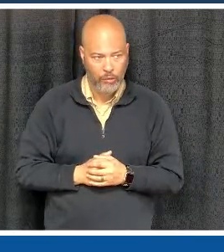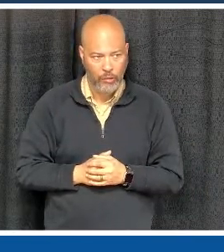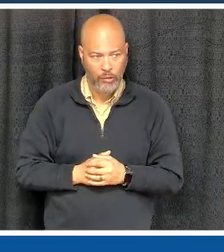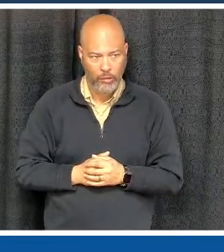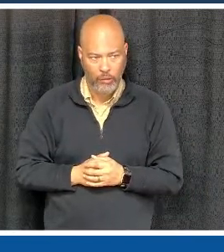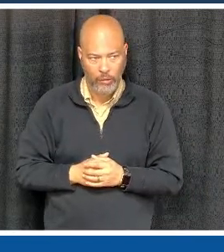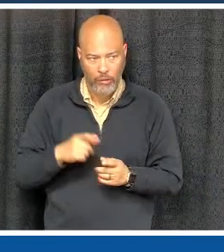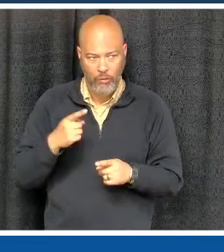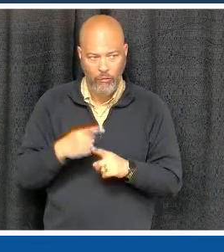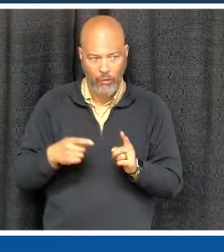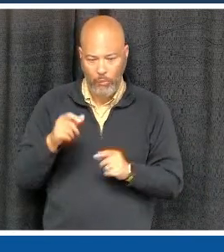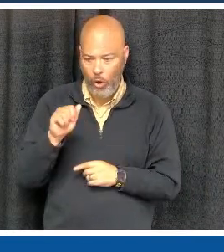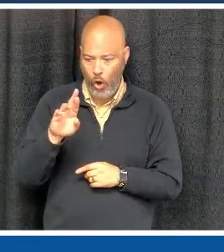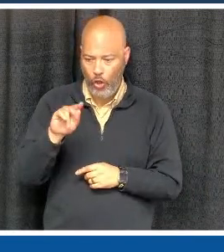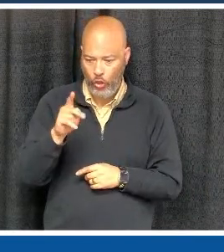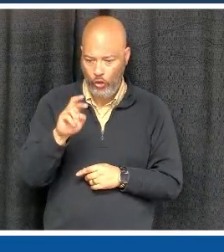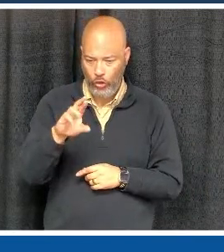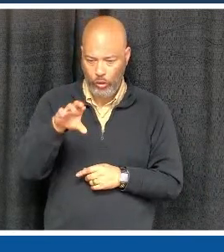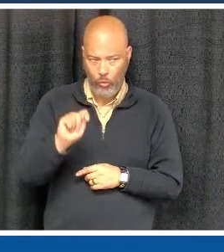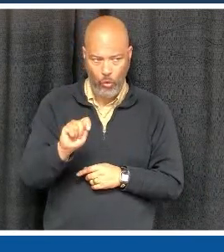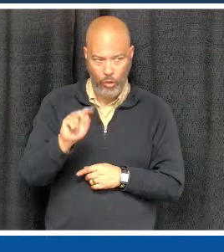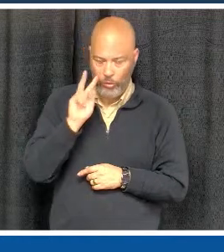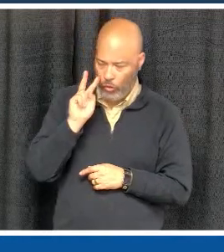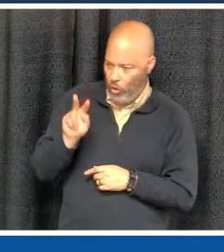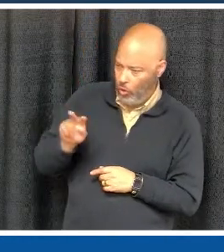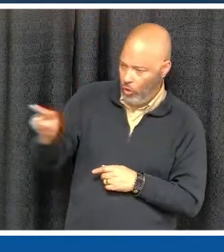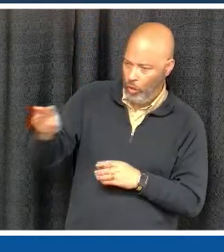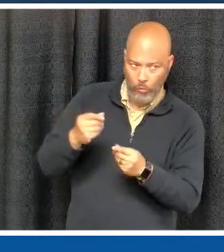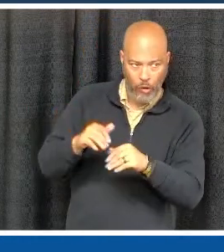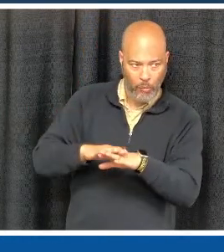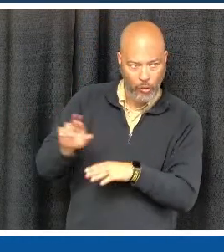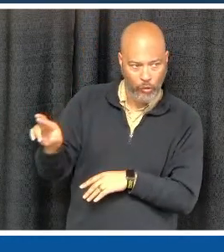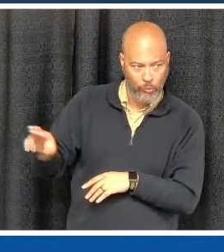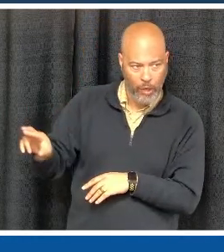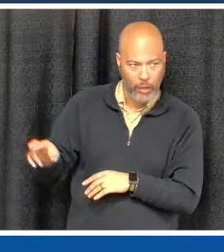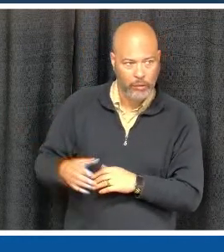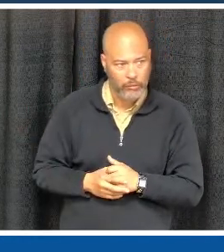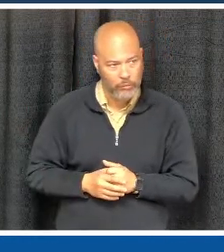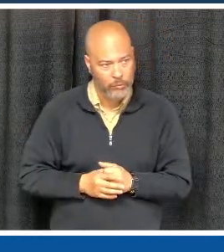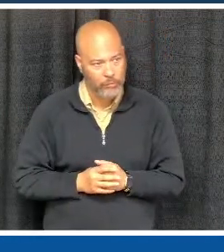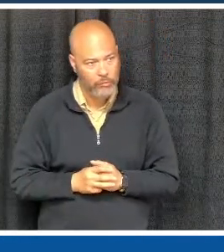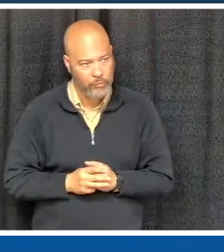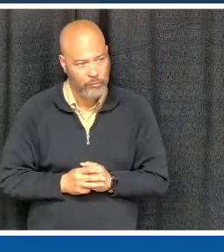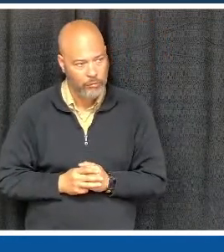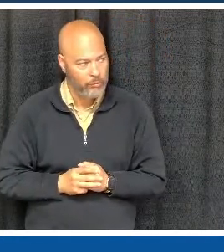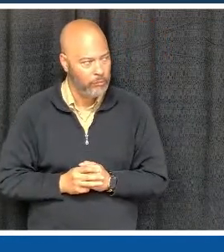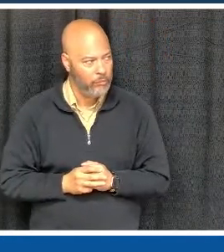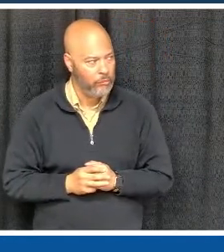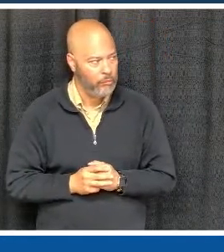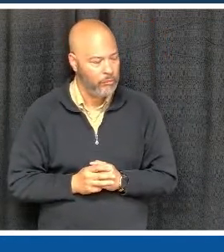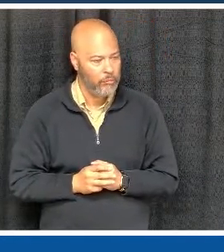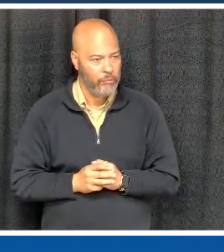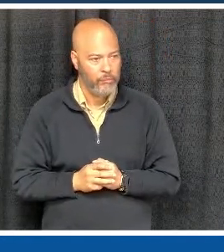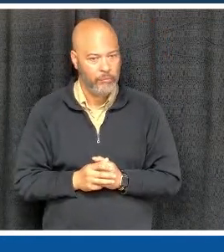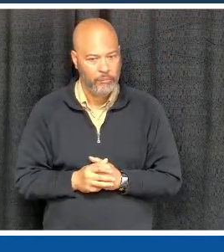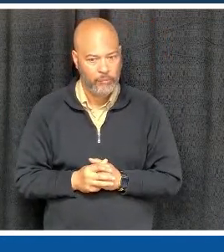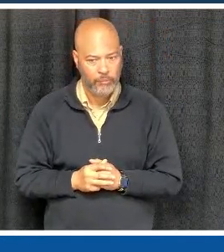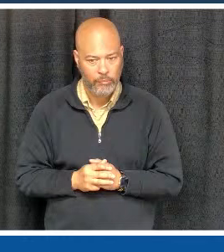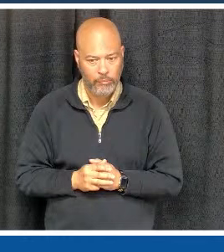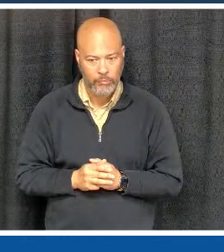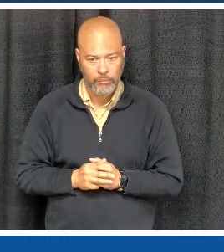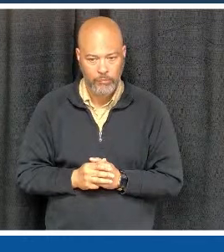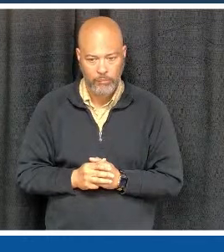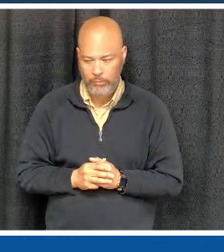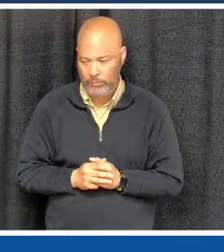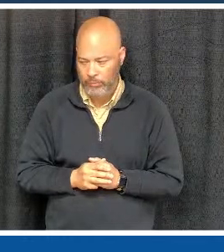Arthur's Court. No, that's, hold on a second. Yeah, that's Arthur's Court looking back towards the property. So you